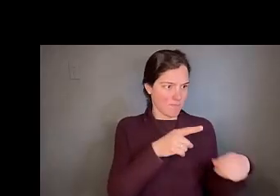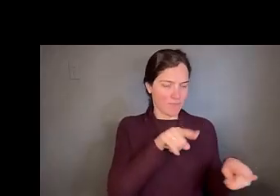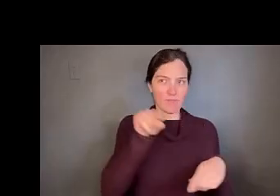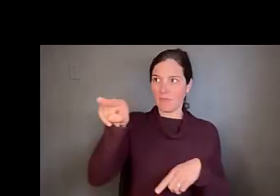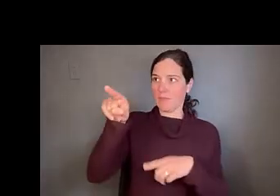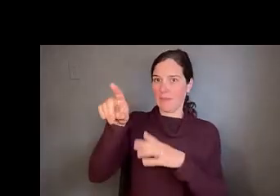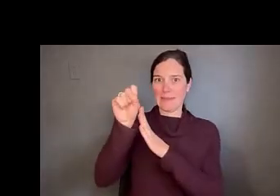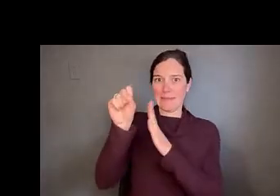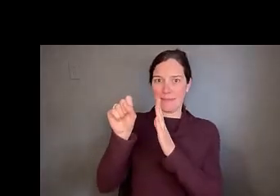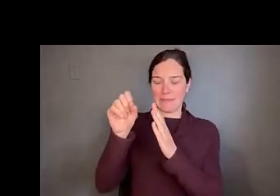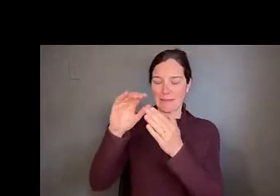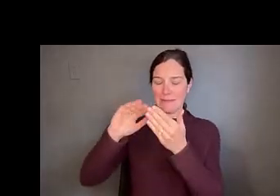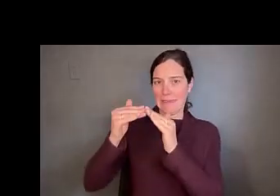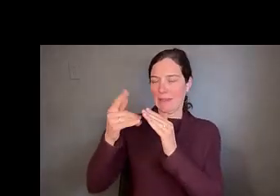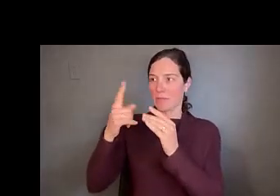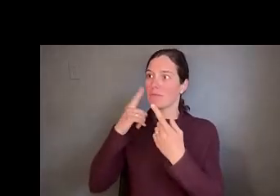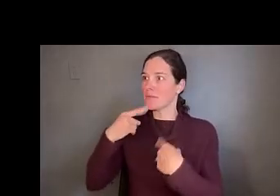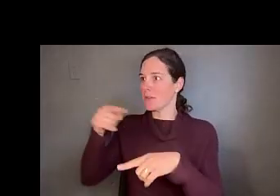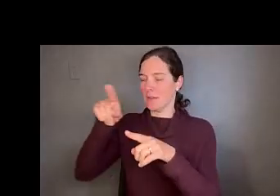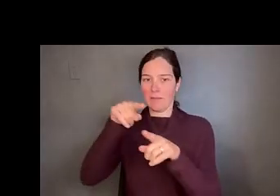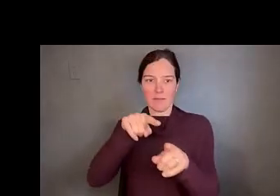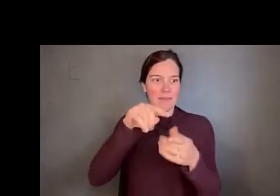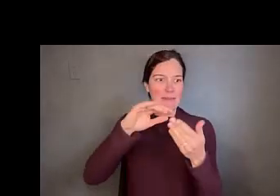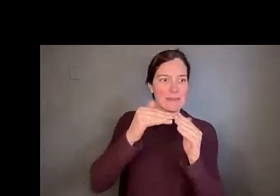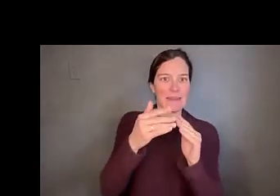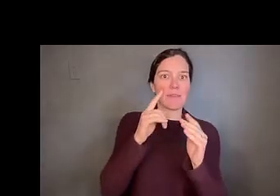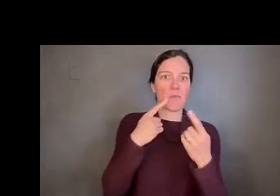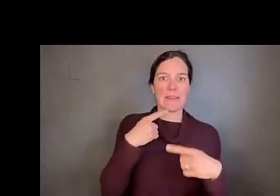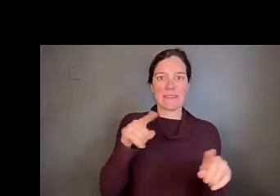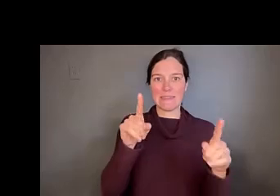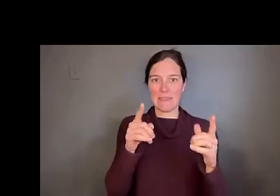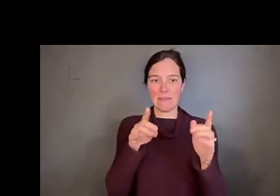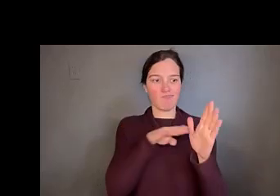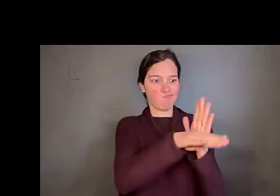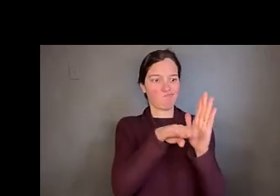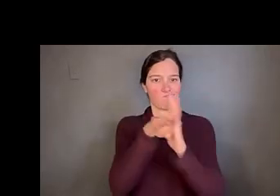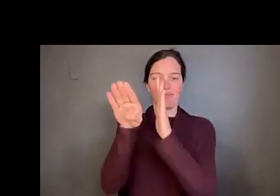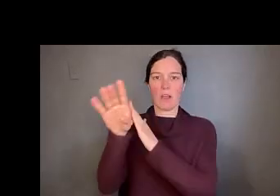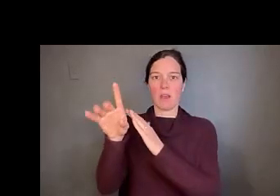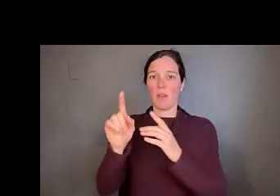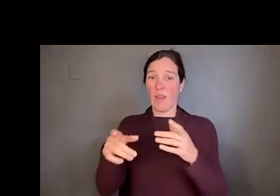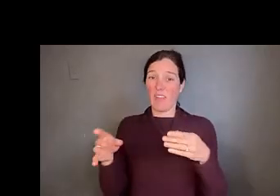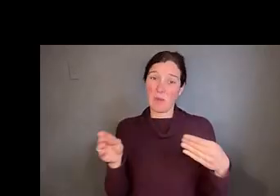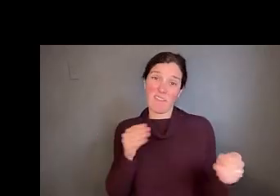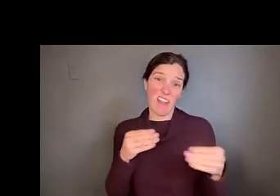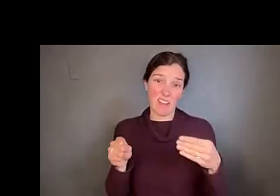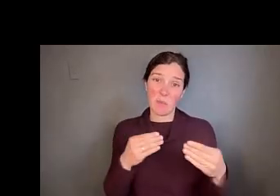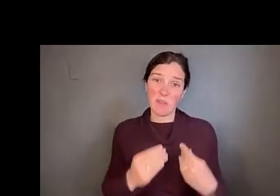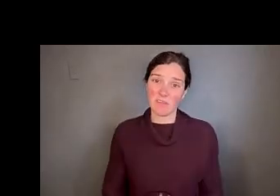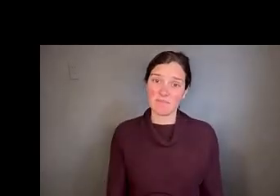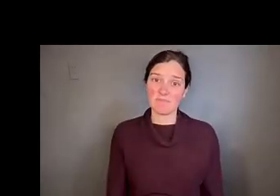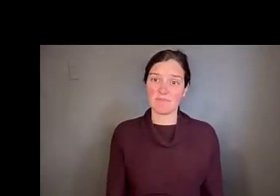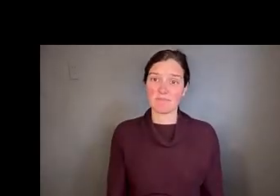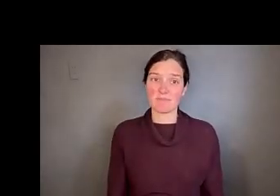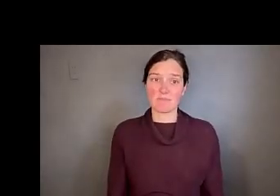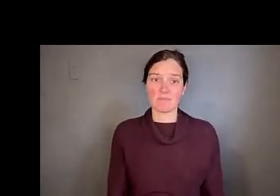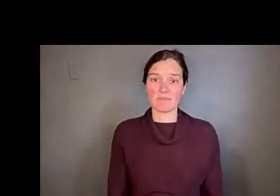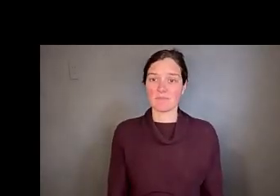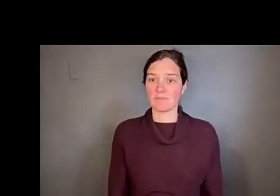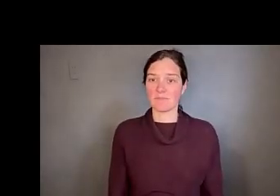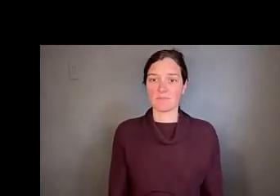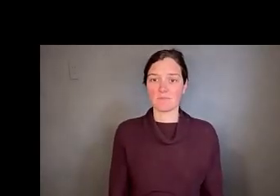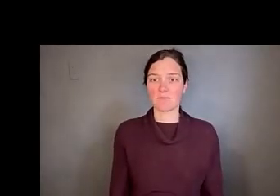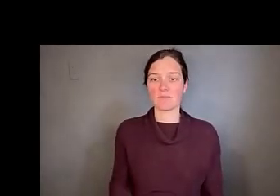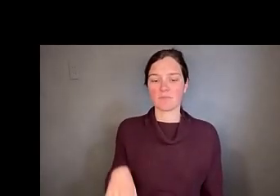Sterling successful, let's make Aspen successful. And we're just going to have to show that flexibility through this committee you're setting up. Hey, Kim,